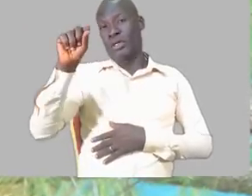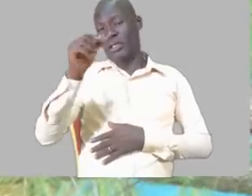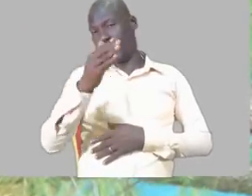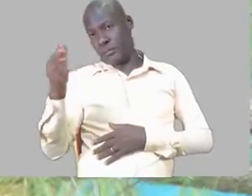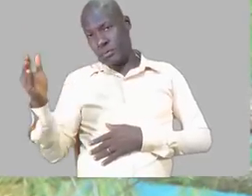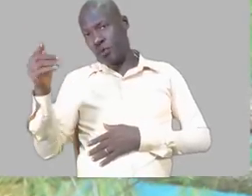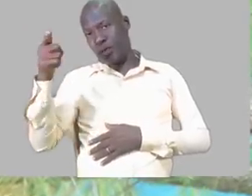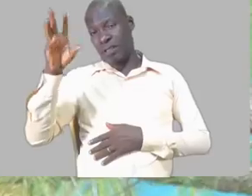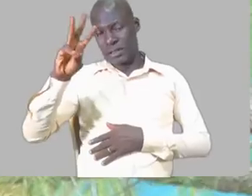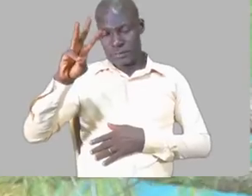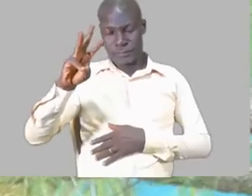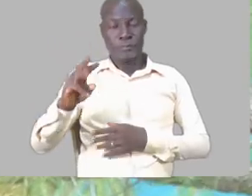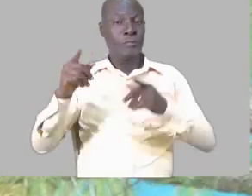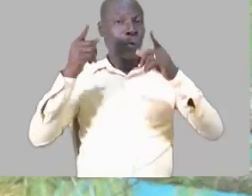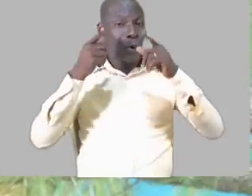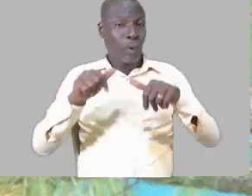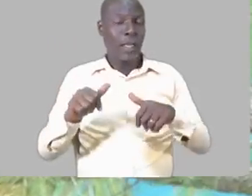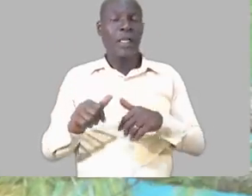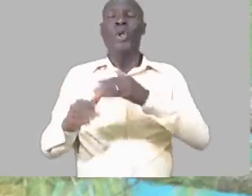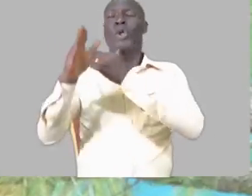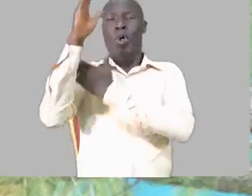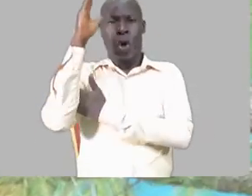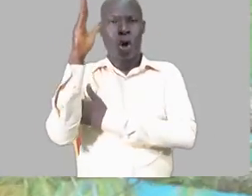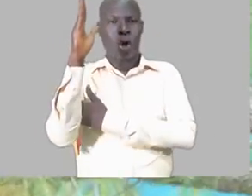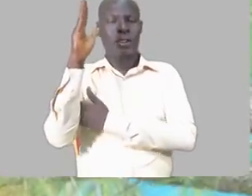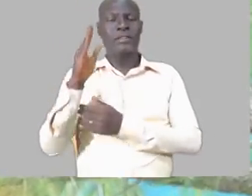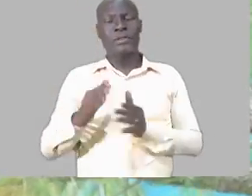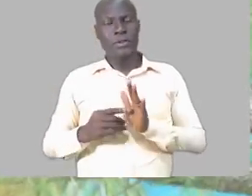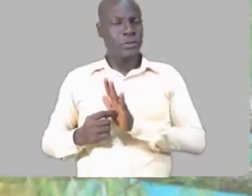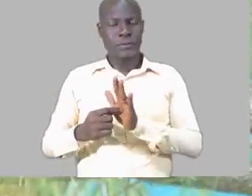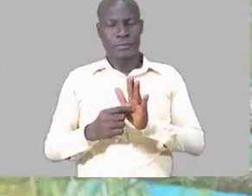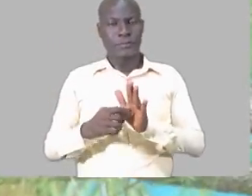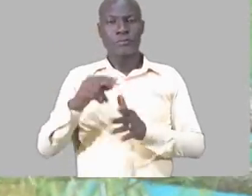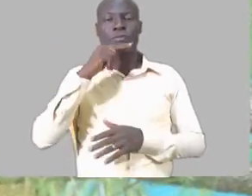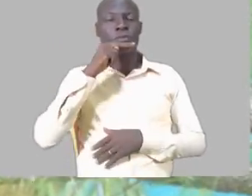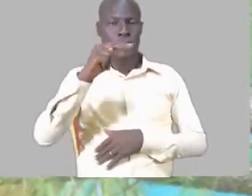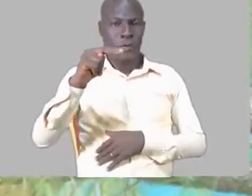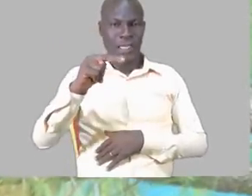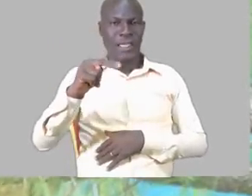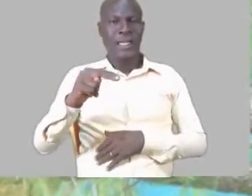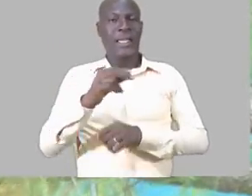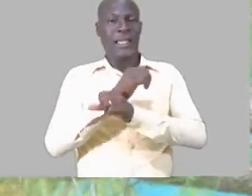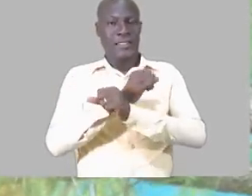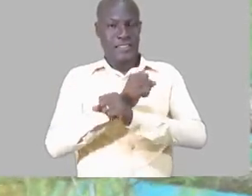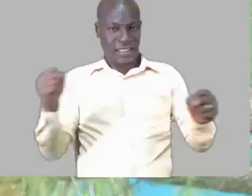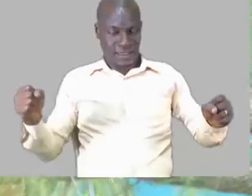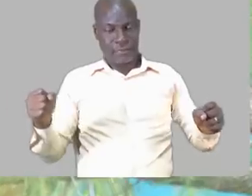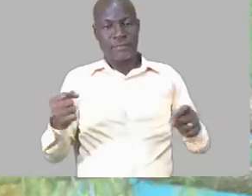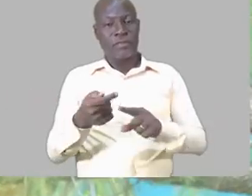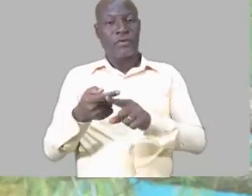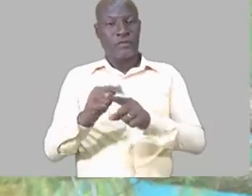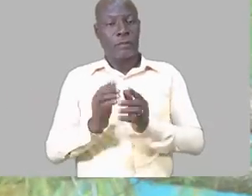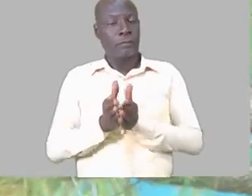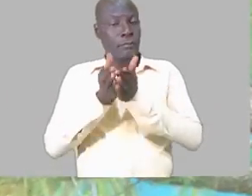and say, Ebra, Onyankopon eyi Noah ene ne mai efri adaka no mu